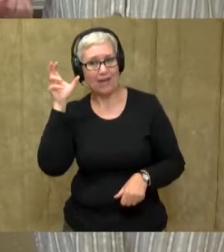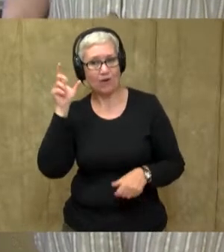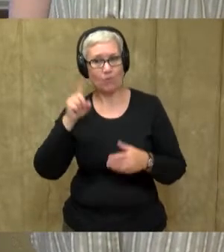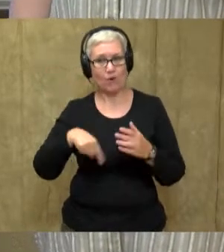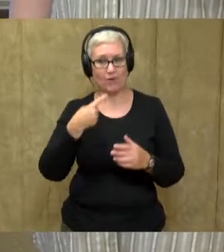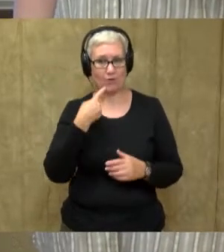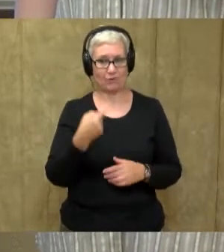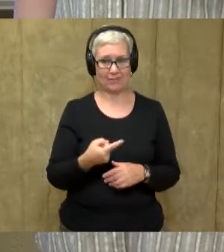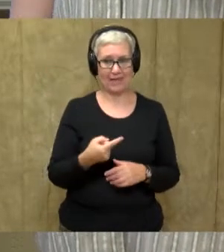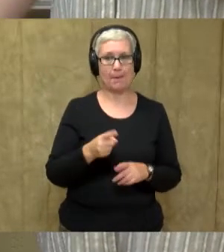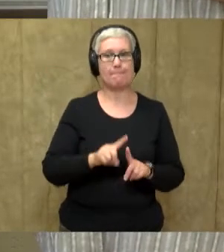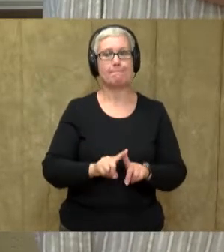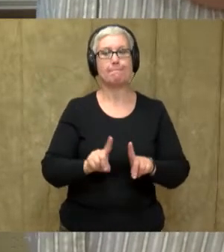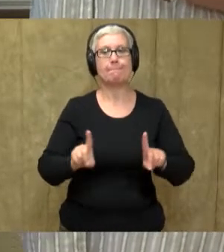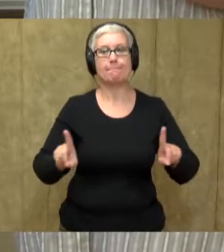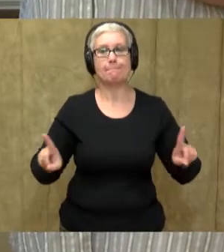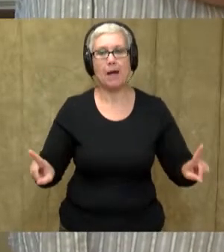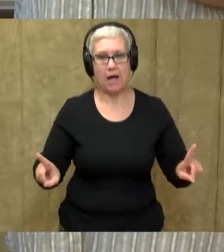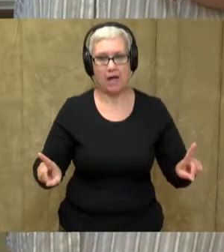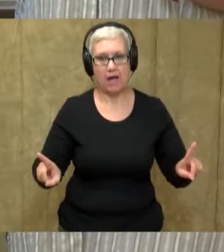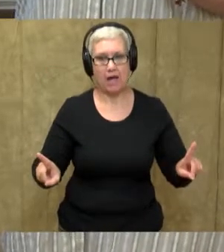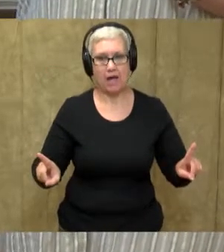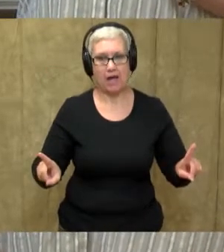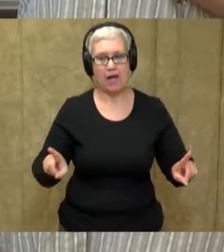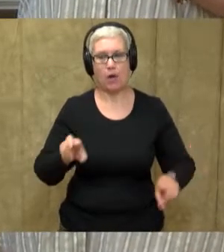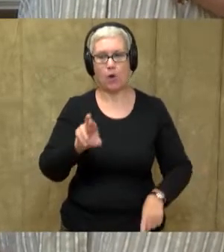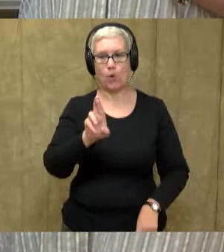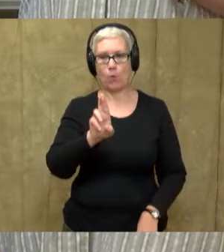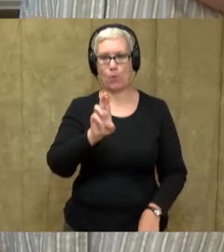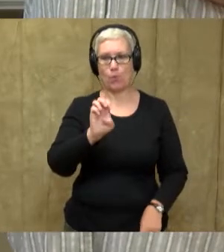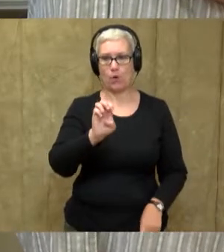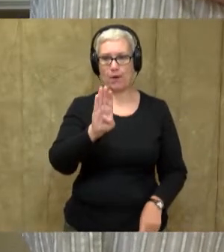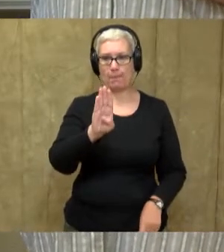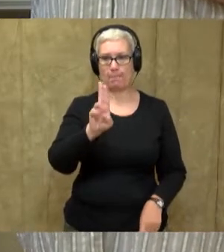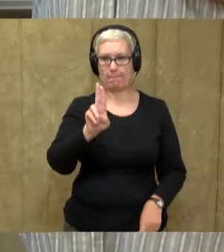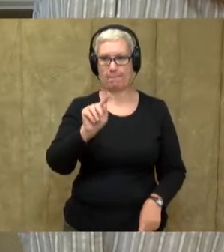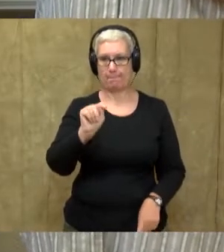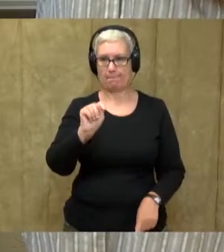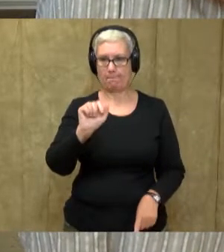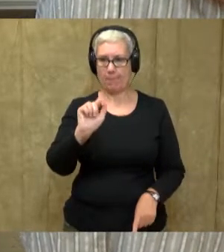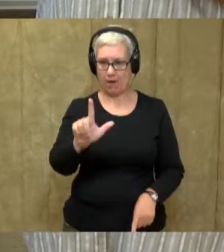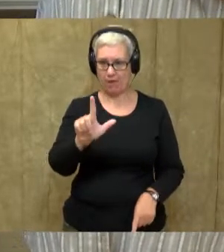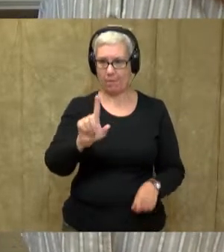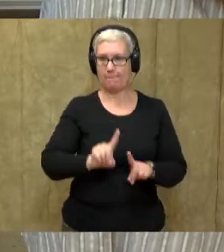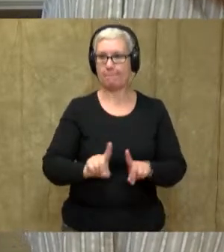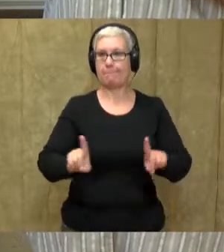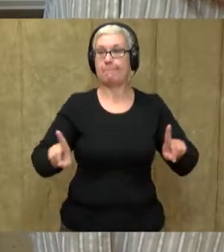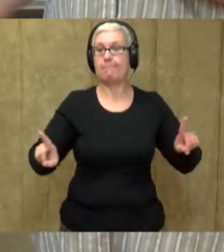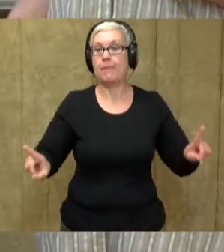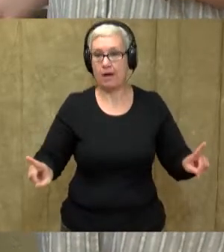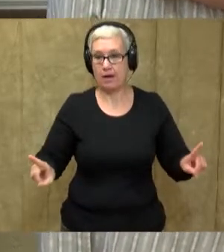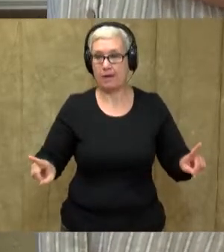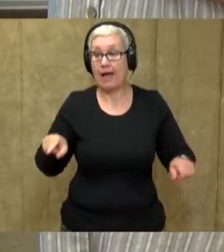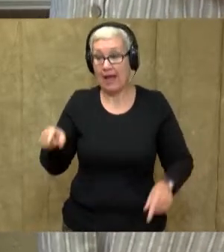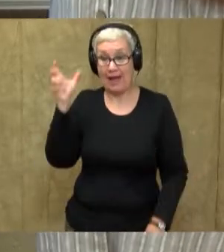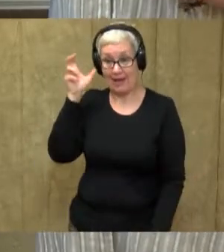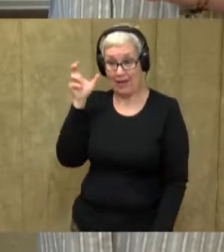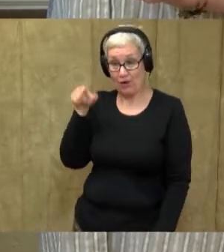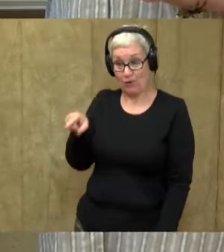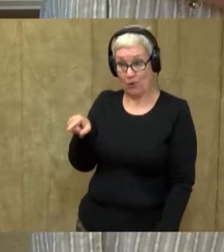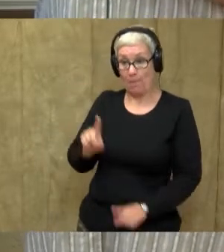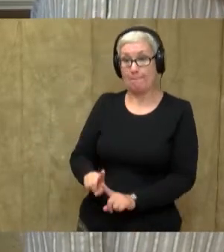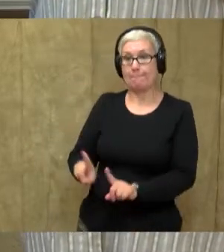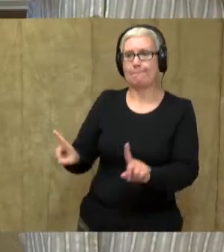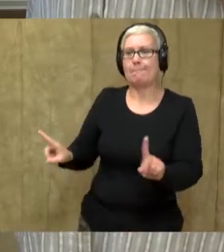saying, but, that's where I teach my students to remember that but in rebuttal. The rebuttal is that,